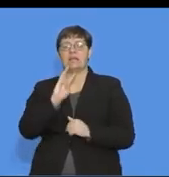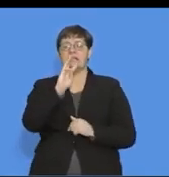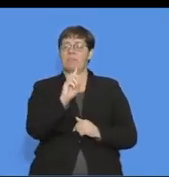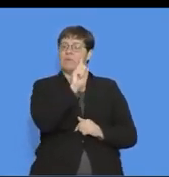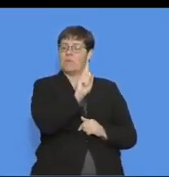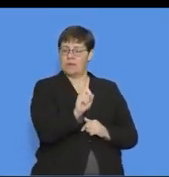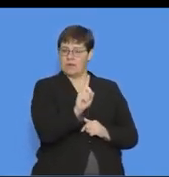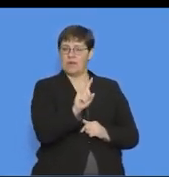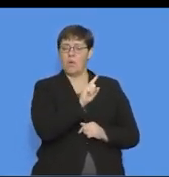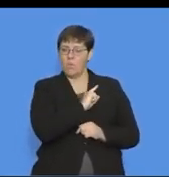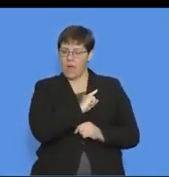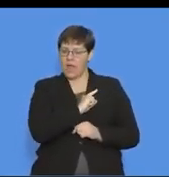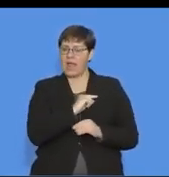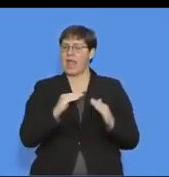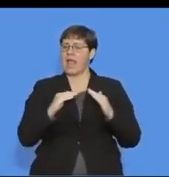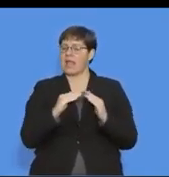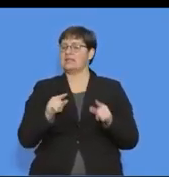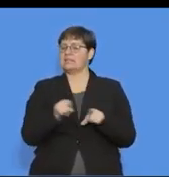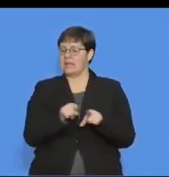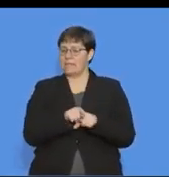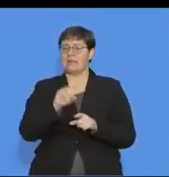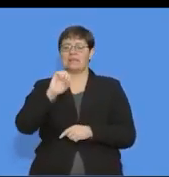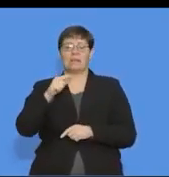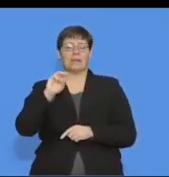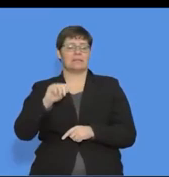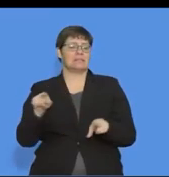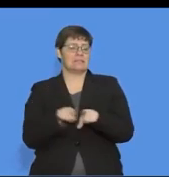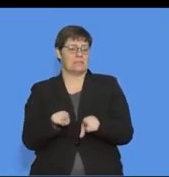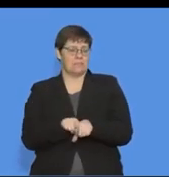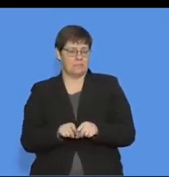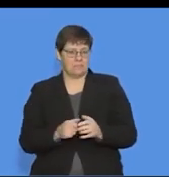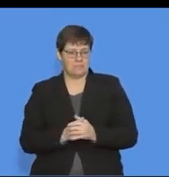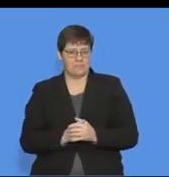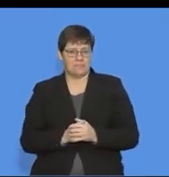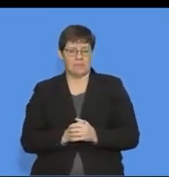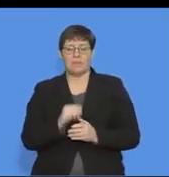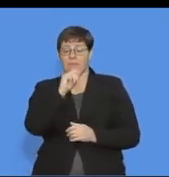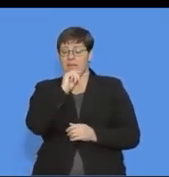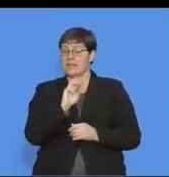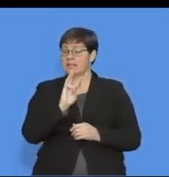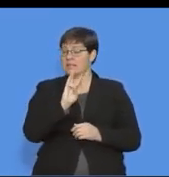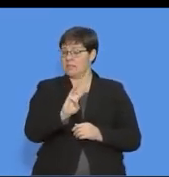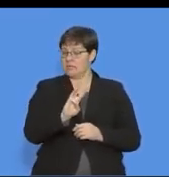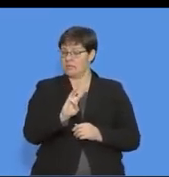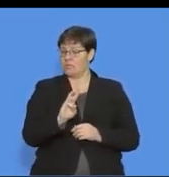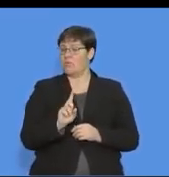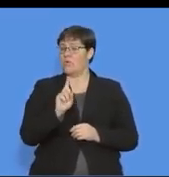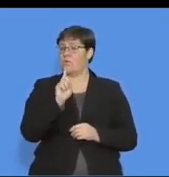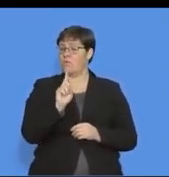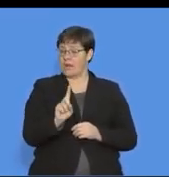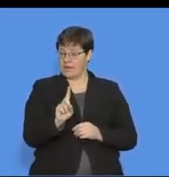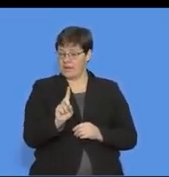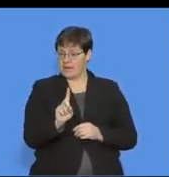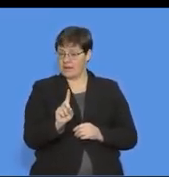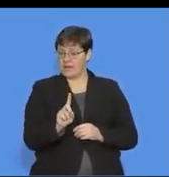because it's angles on the same segment as well, right? So it will be W1 as well, which